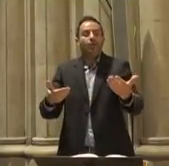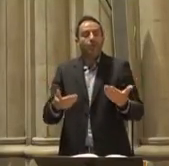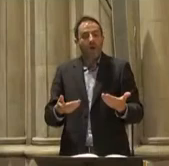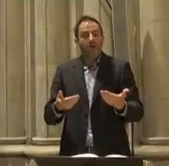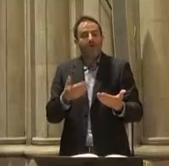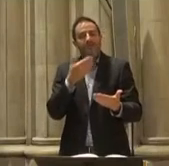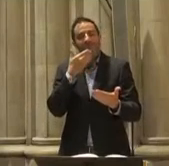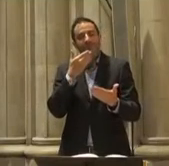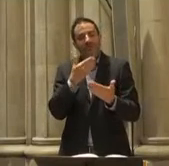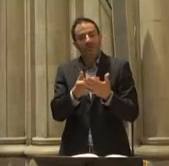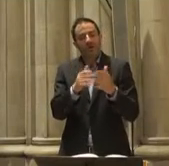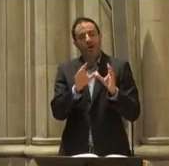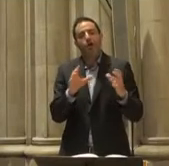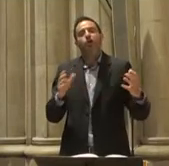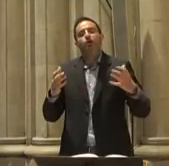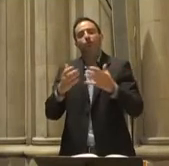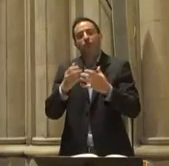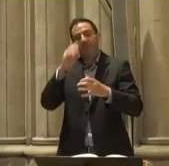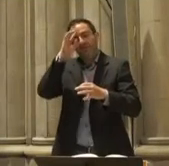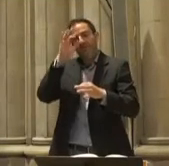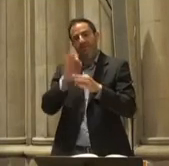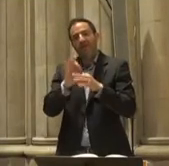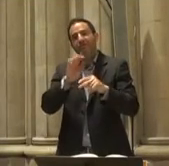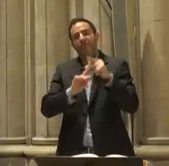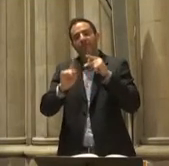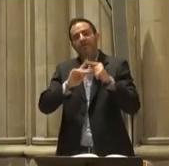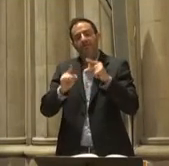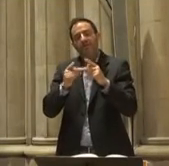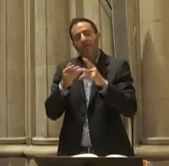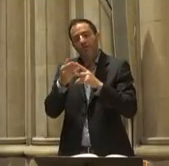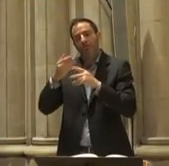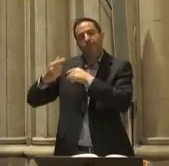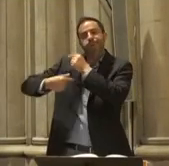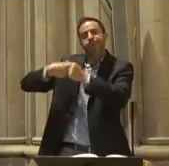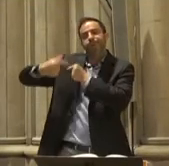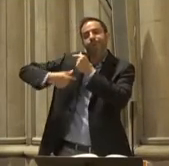good company of the faithful across the centuries.